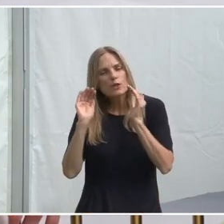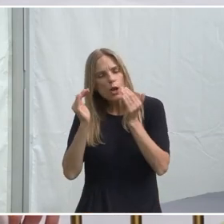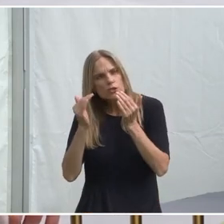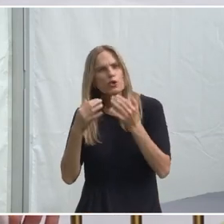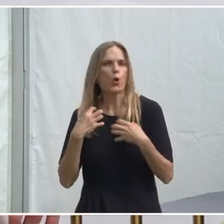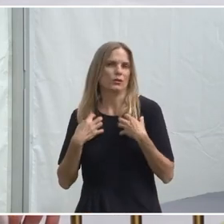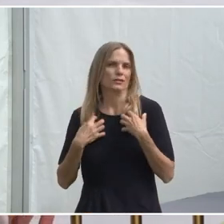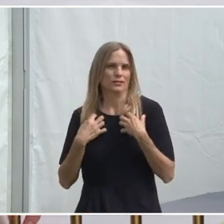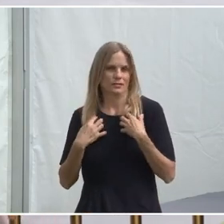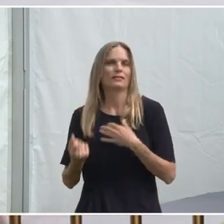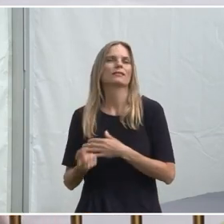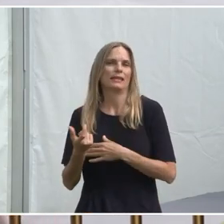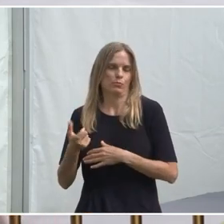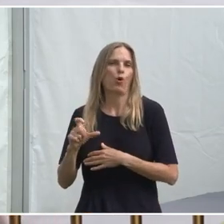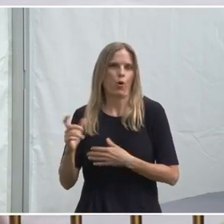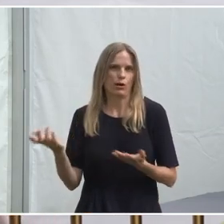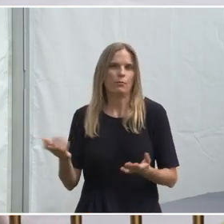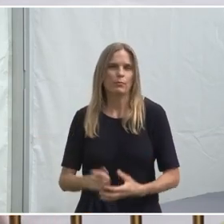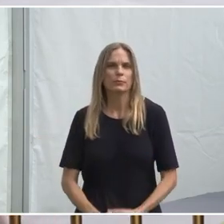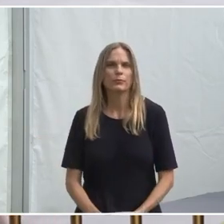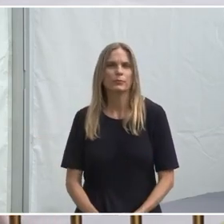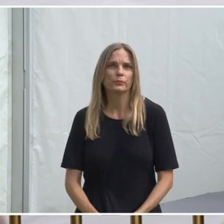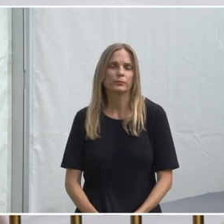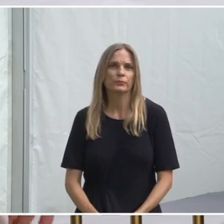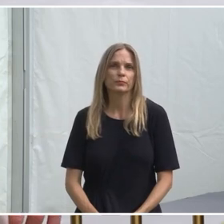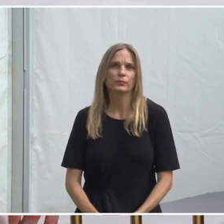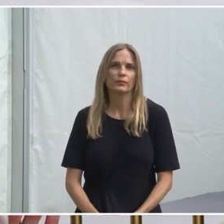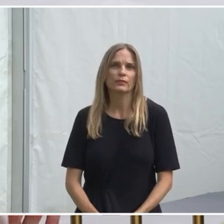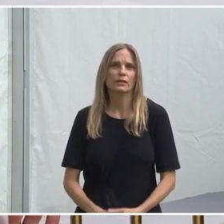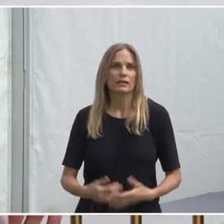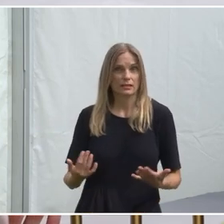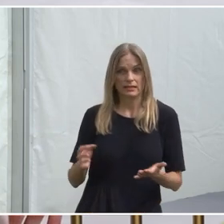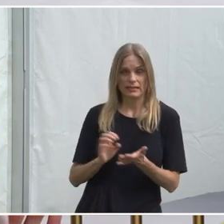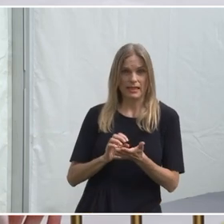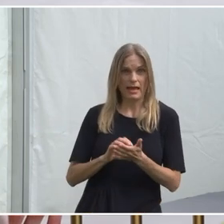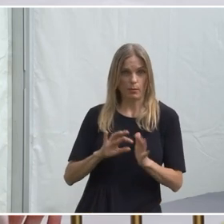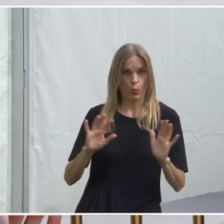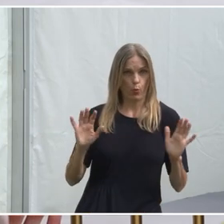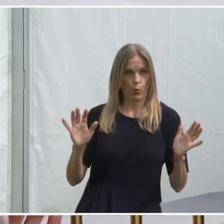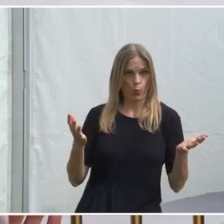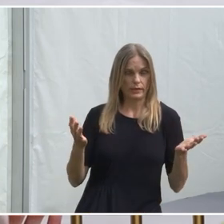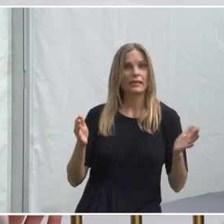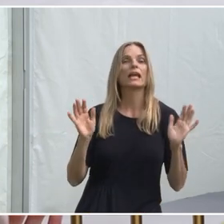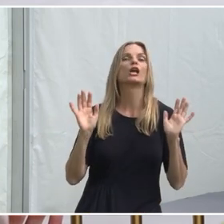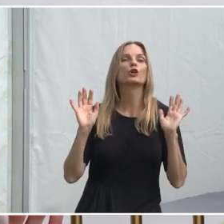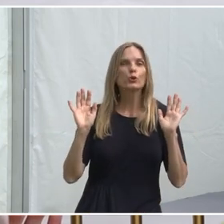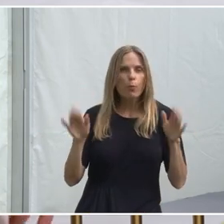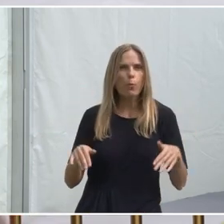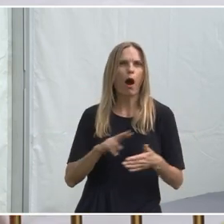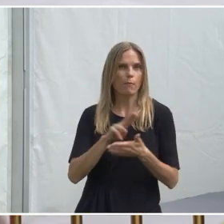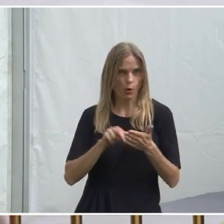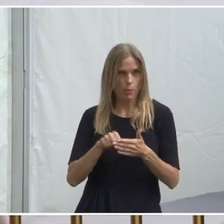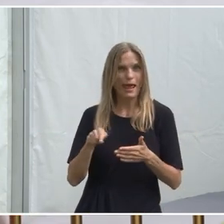than, for example, other young people. So if you're already vulnerable, if you like,